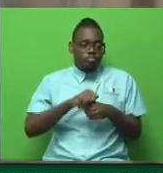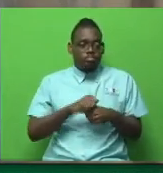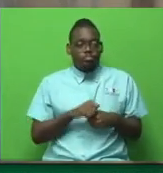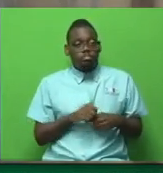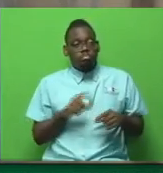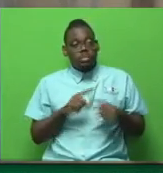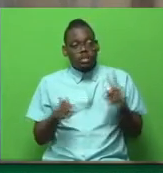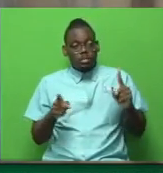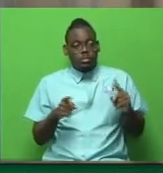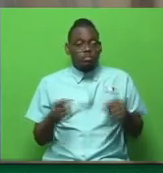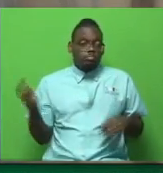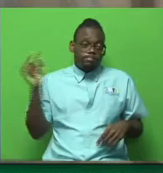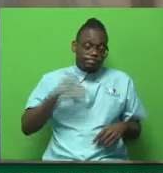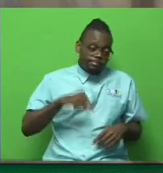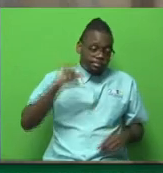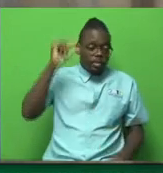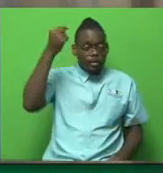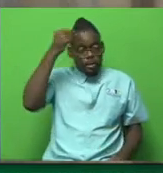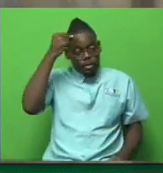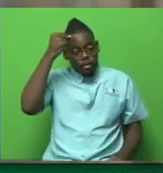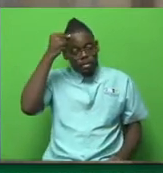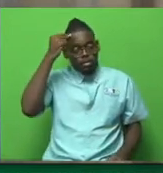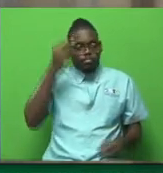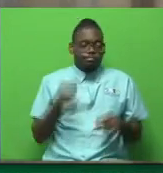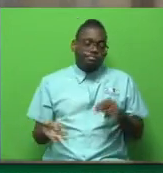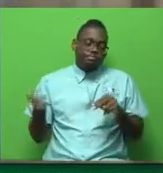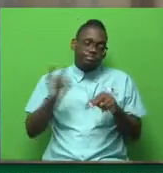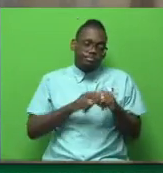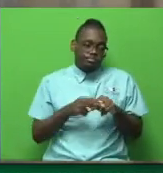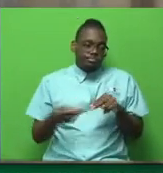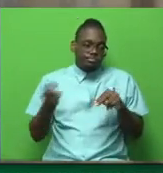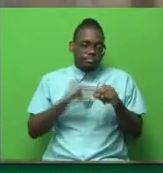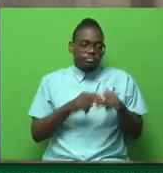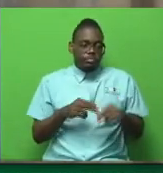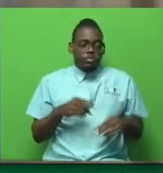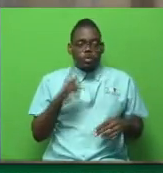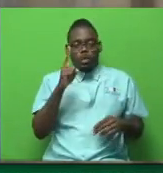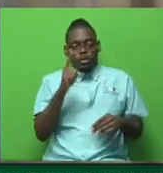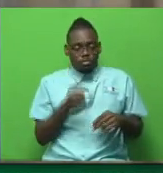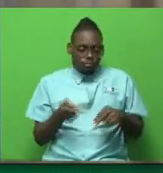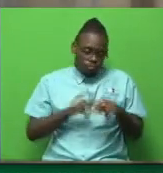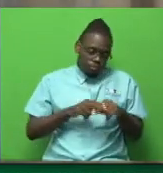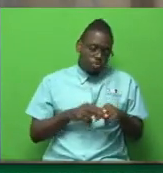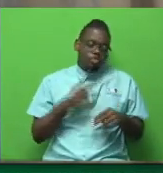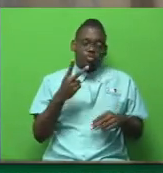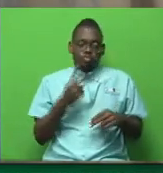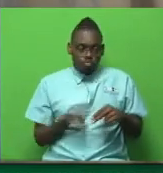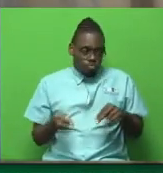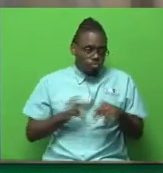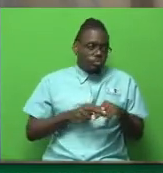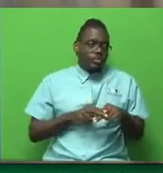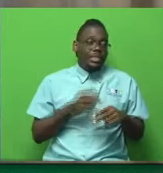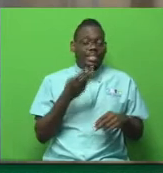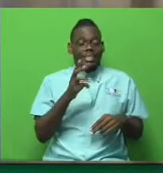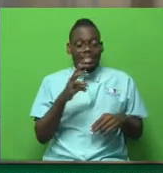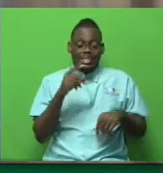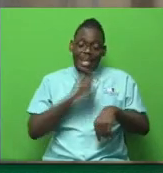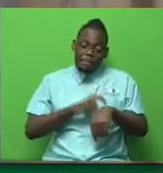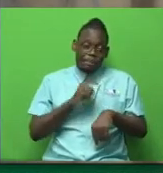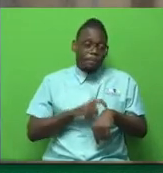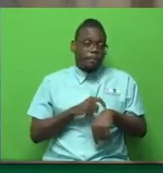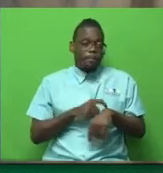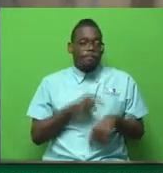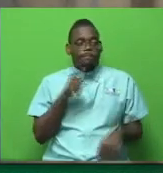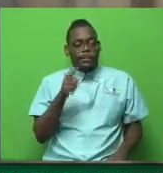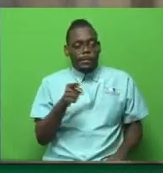three times not four times I believe Madam speaker this is the fifth or sixth time and I honestly believe given the comments made by the